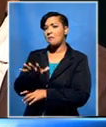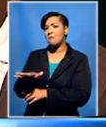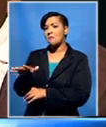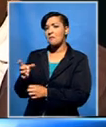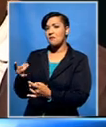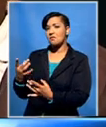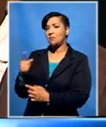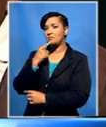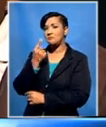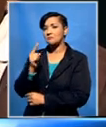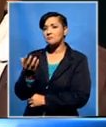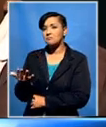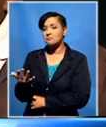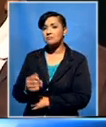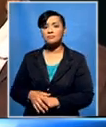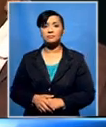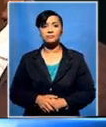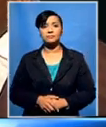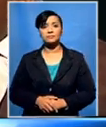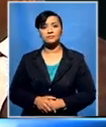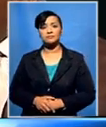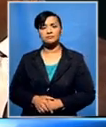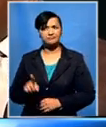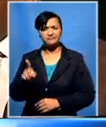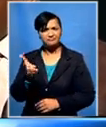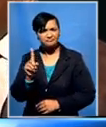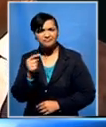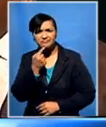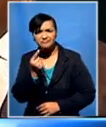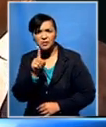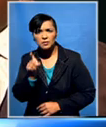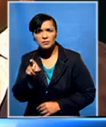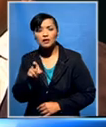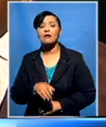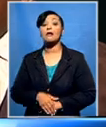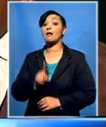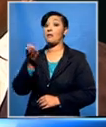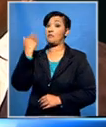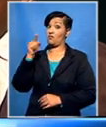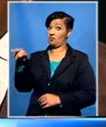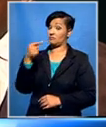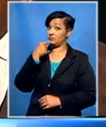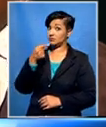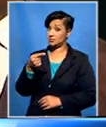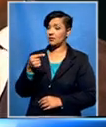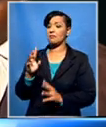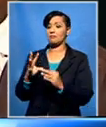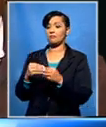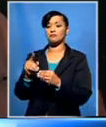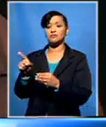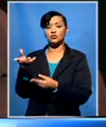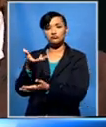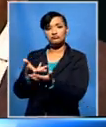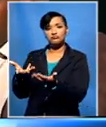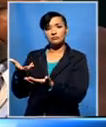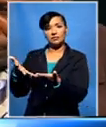the feedback that they were getting from you? Can you say that again? You said to me earlier you have already spoken to some of your members.